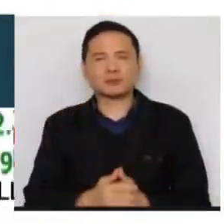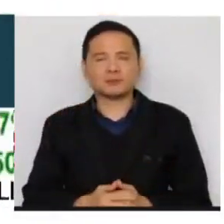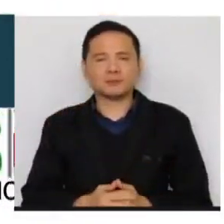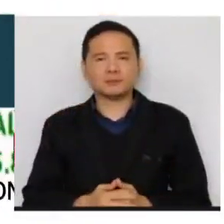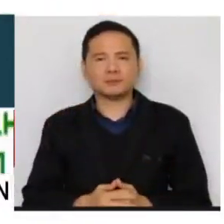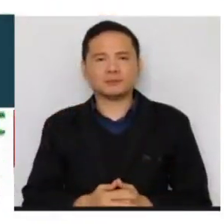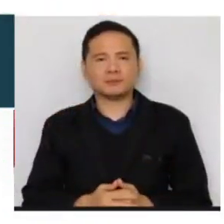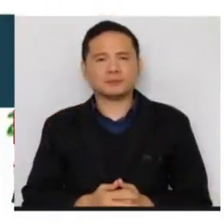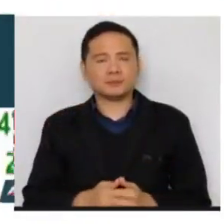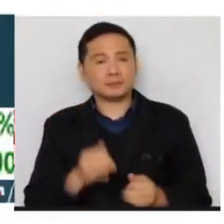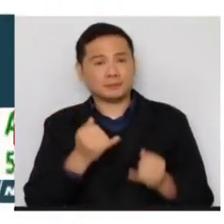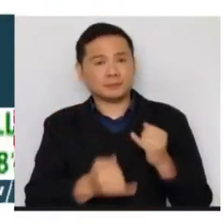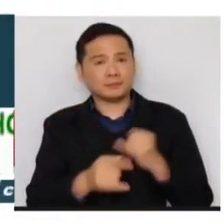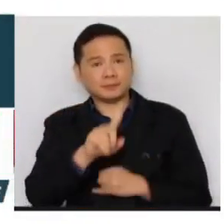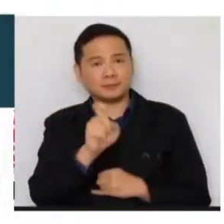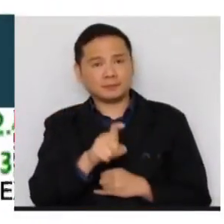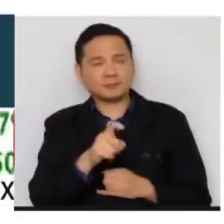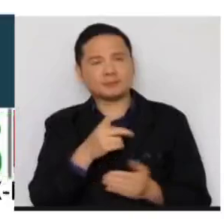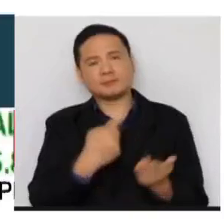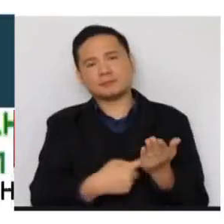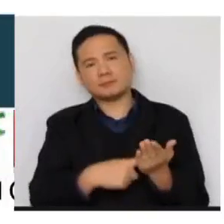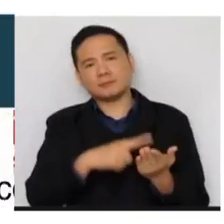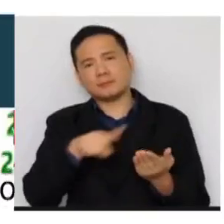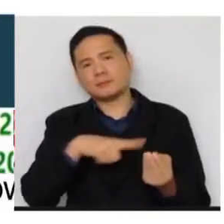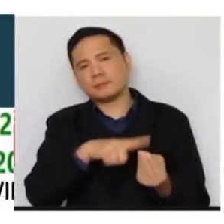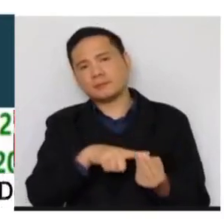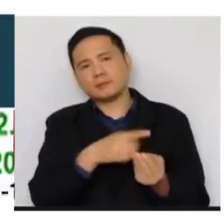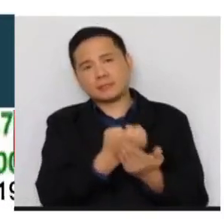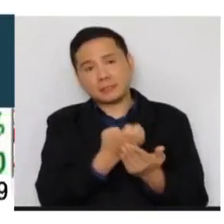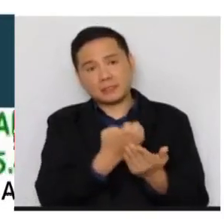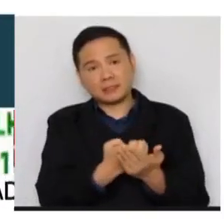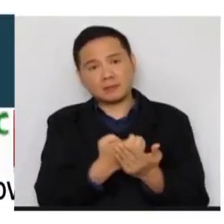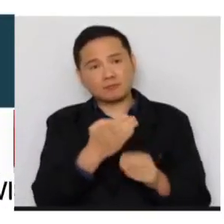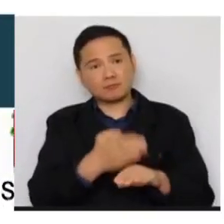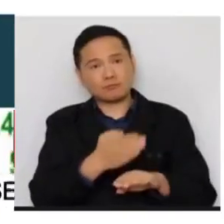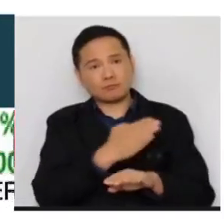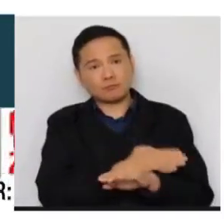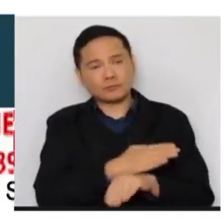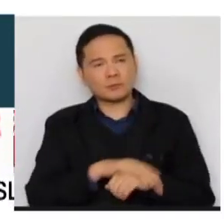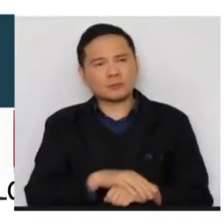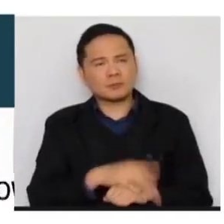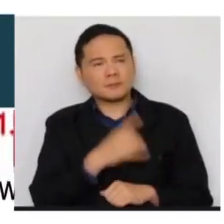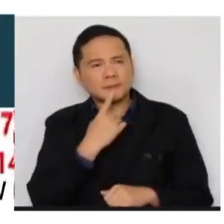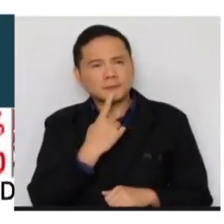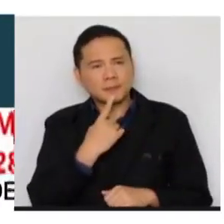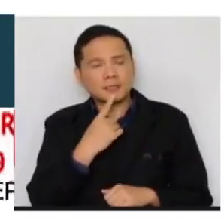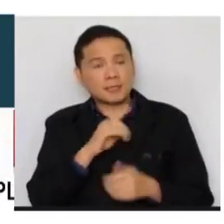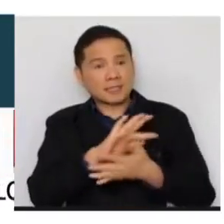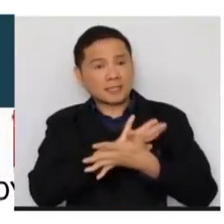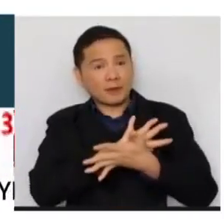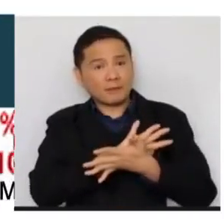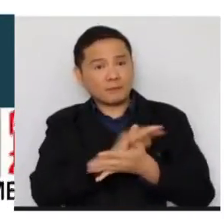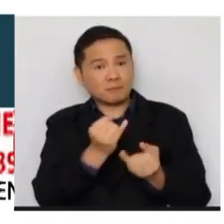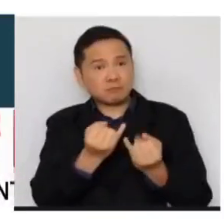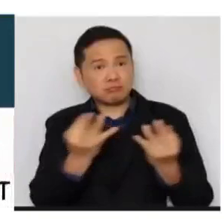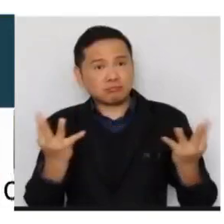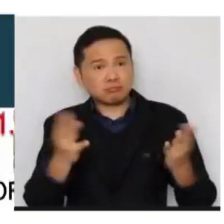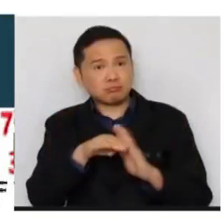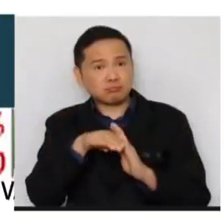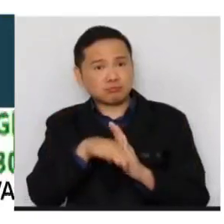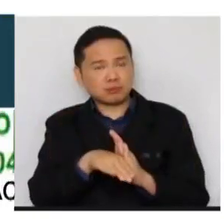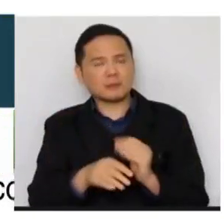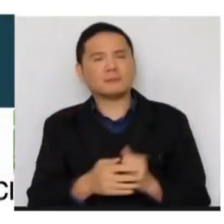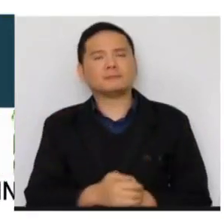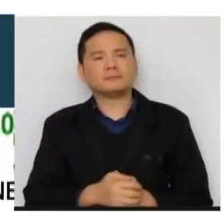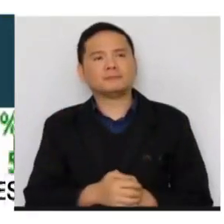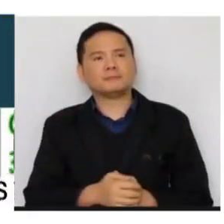been talking about economic recovery. We've been talking about, as you just said, cases going down. This really is